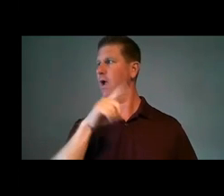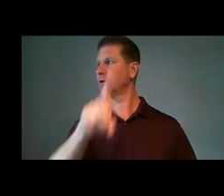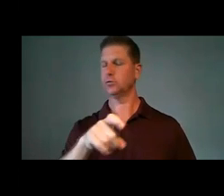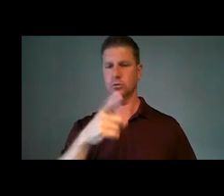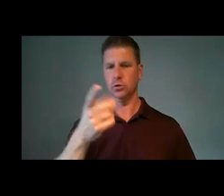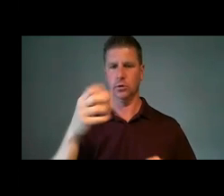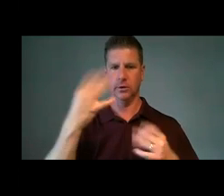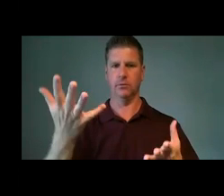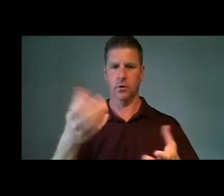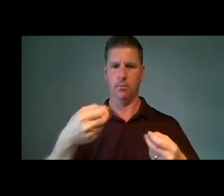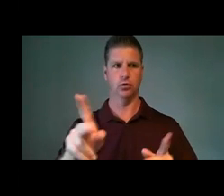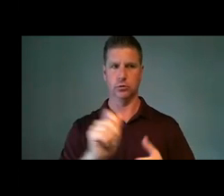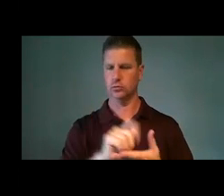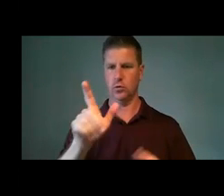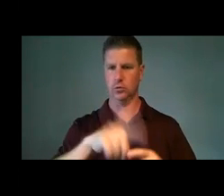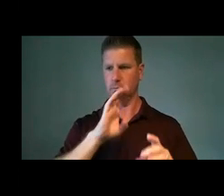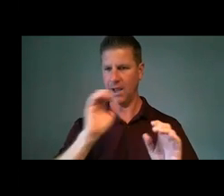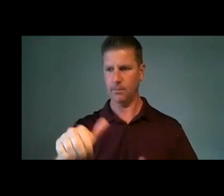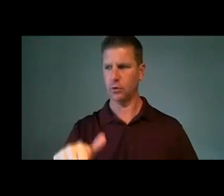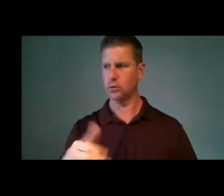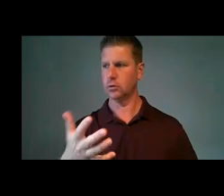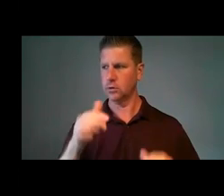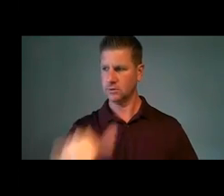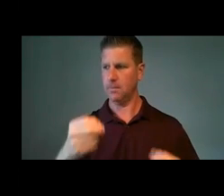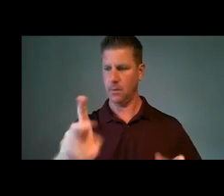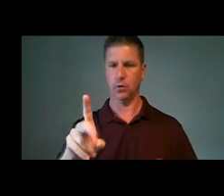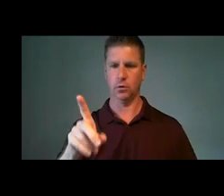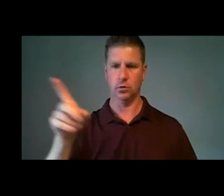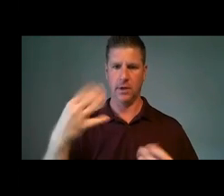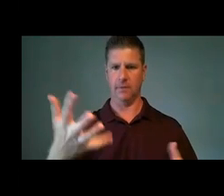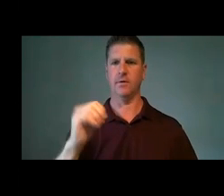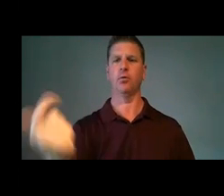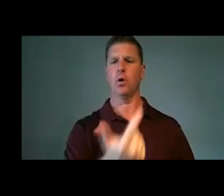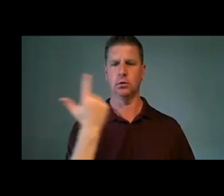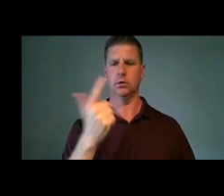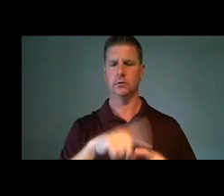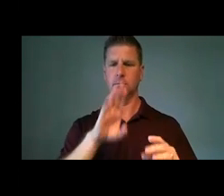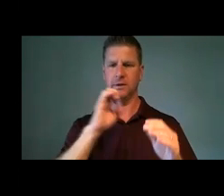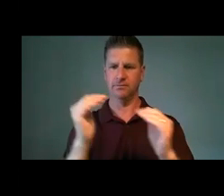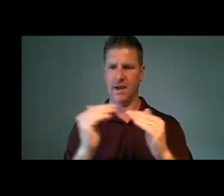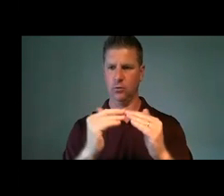give him an opportunity to be able, the same opportunity you gave everyone else, to be fair,